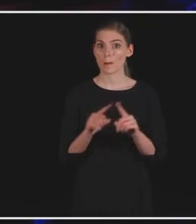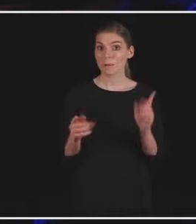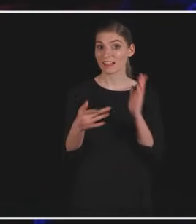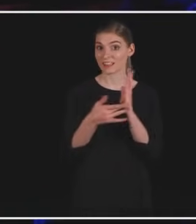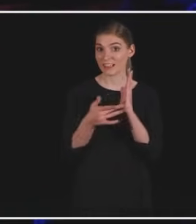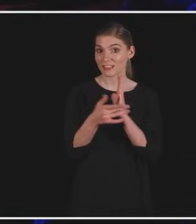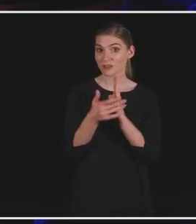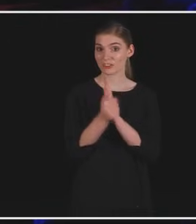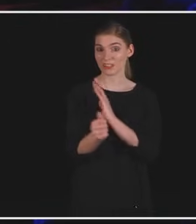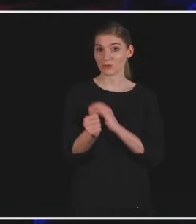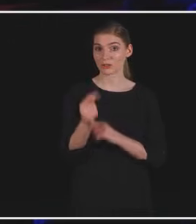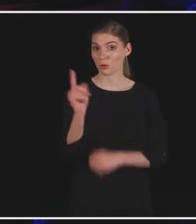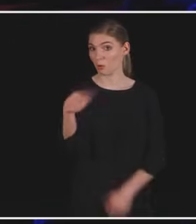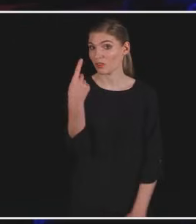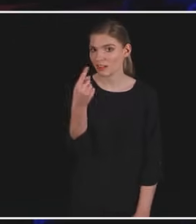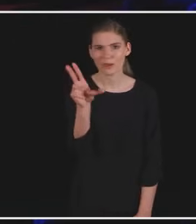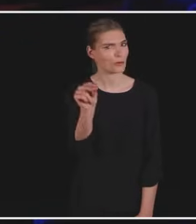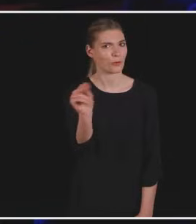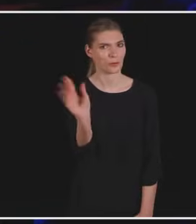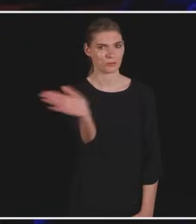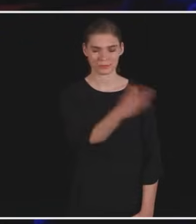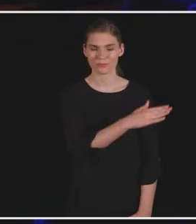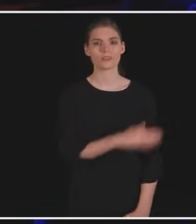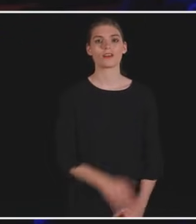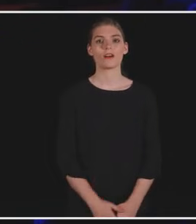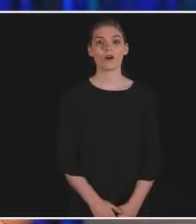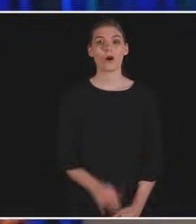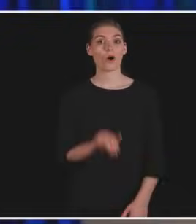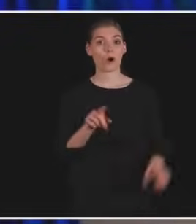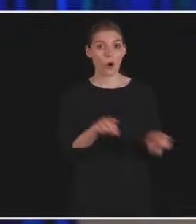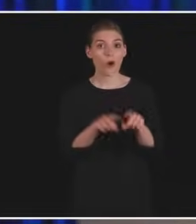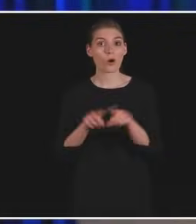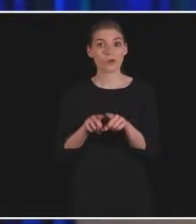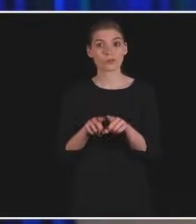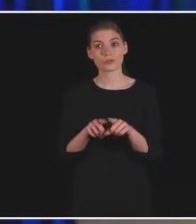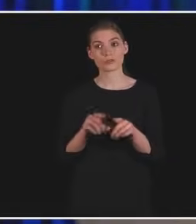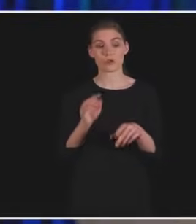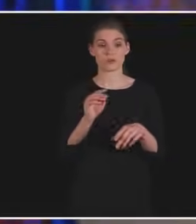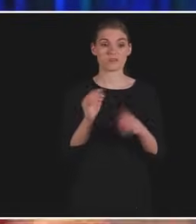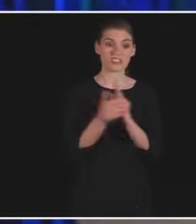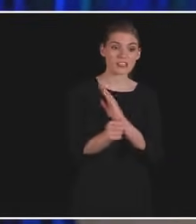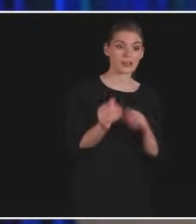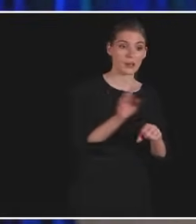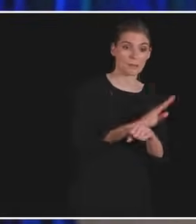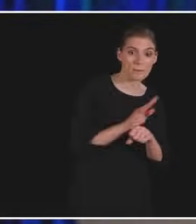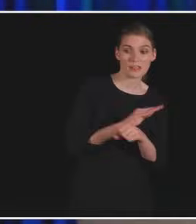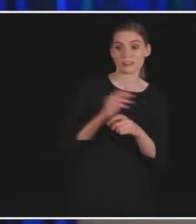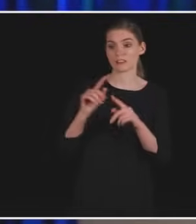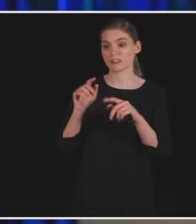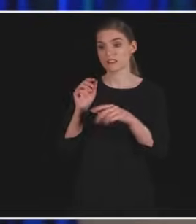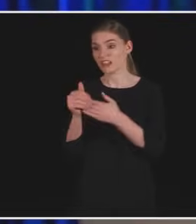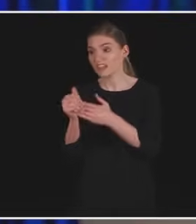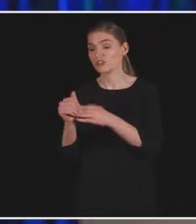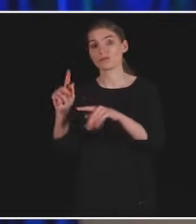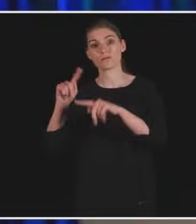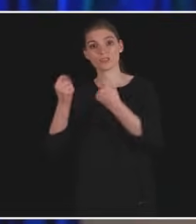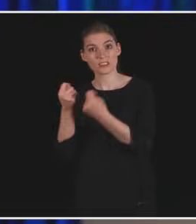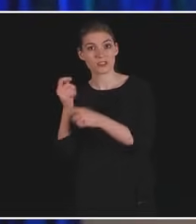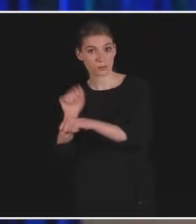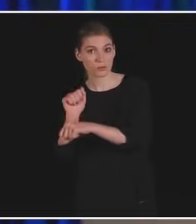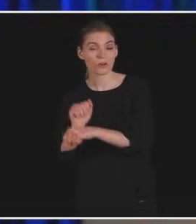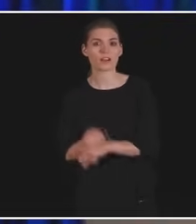But it's not just technical skills that you learn through this program. You also get the chance to learn about skills like business, leadership, and